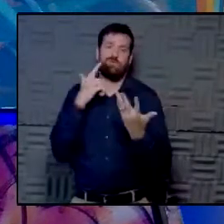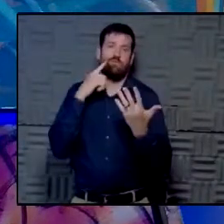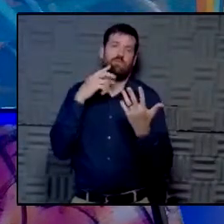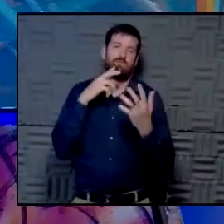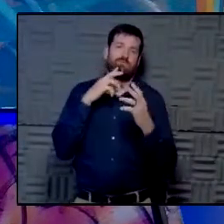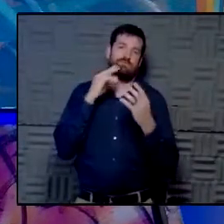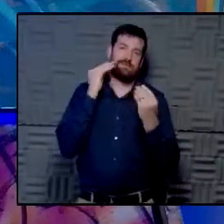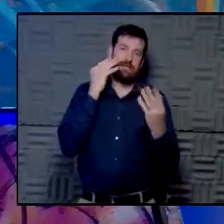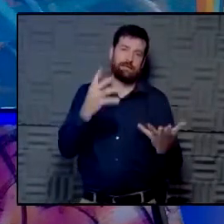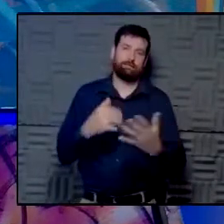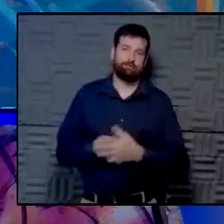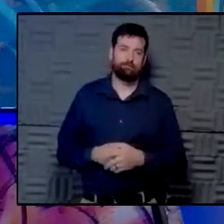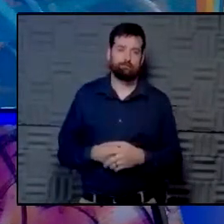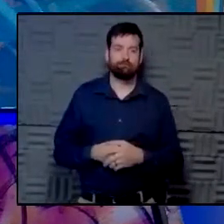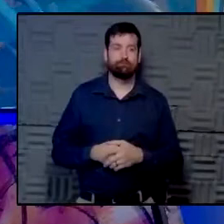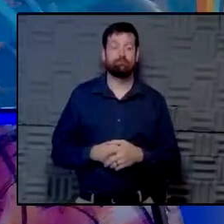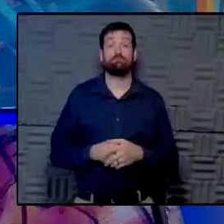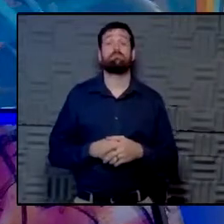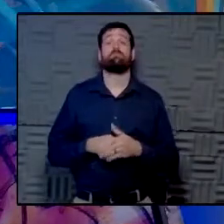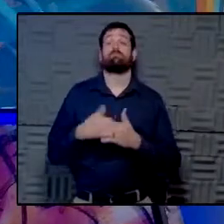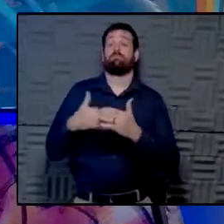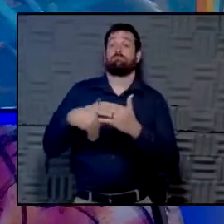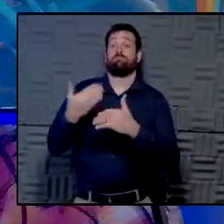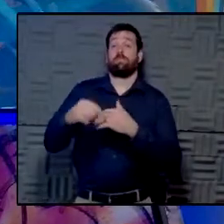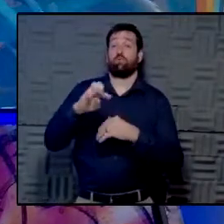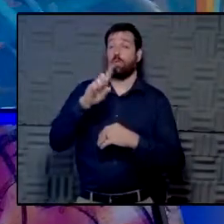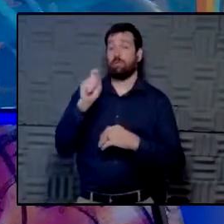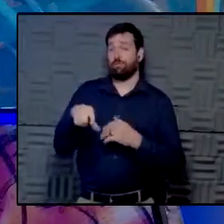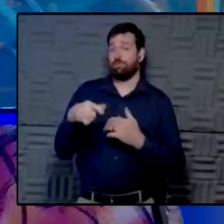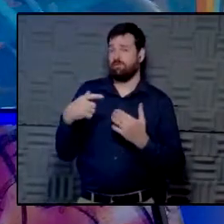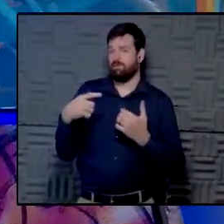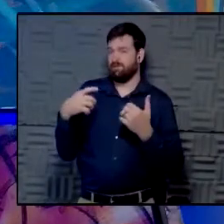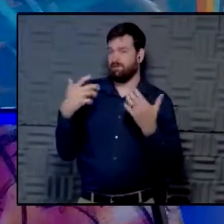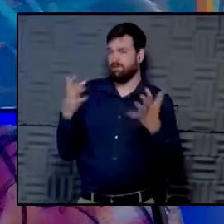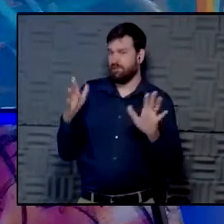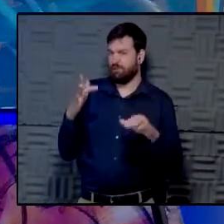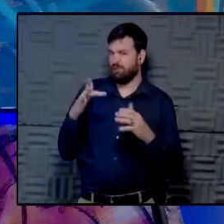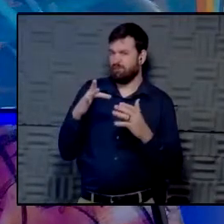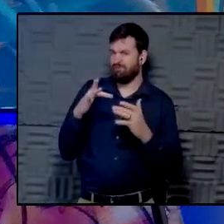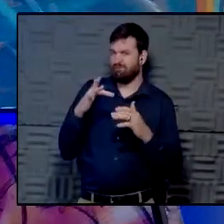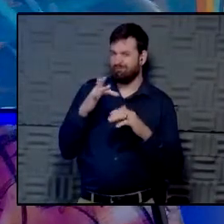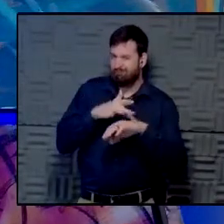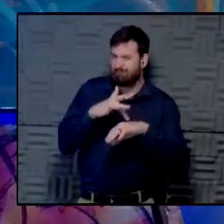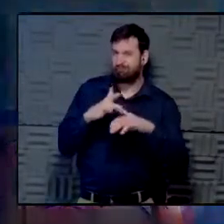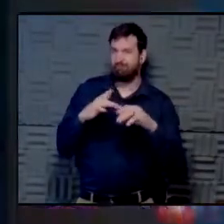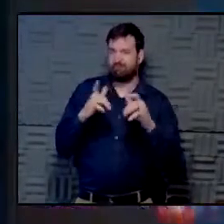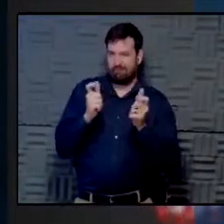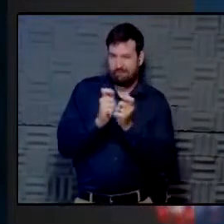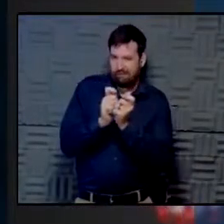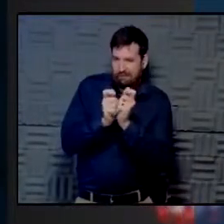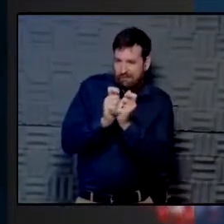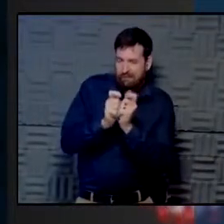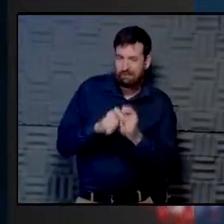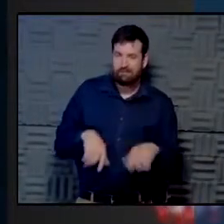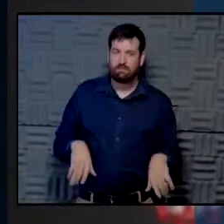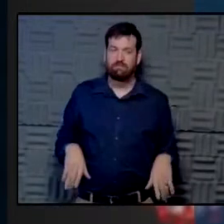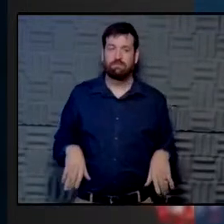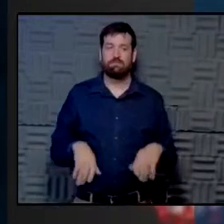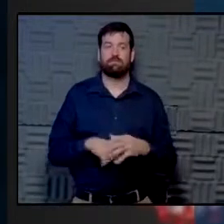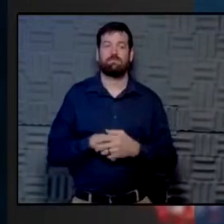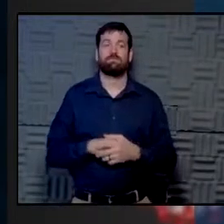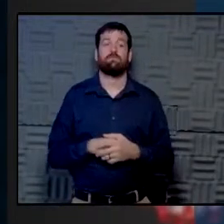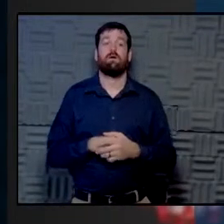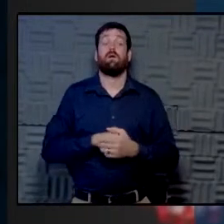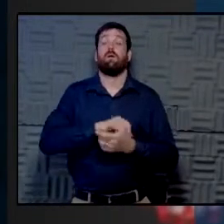analysis on it. Okay, we touched on this next question a little bit at the top of the update, so I'm going to slightly modify the question. So instead of if,